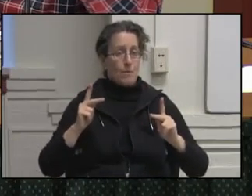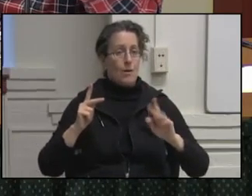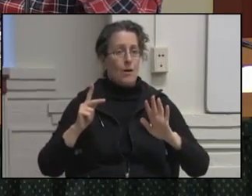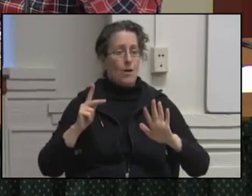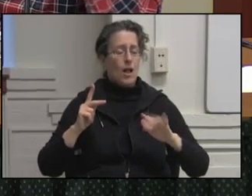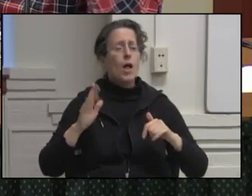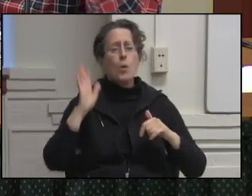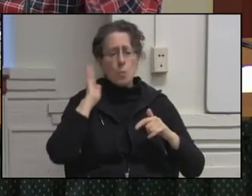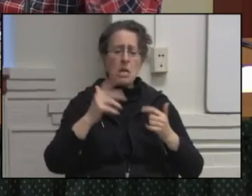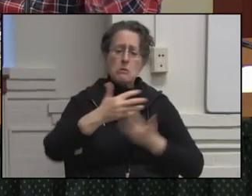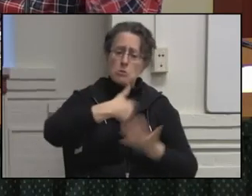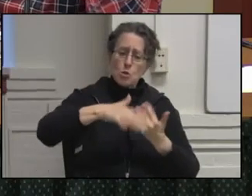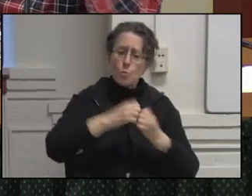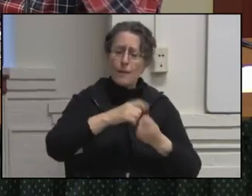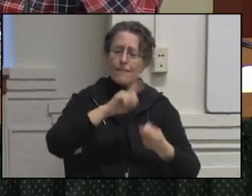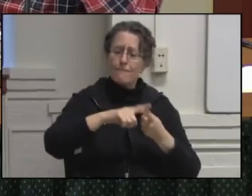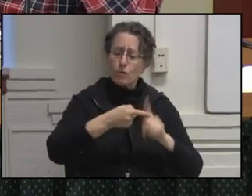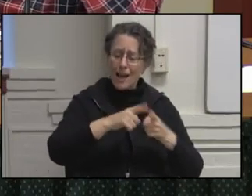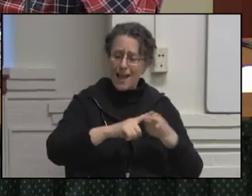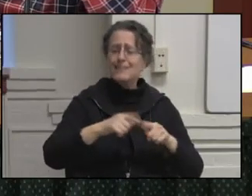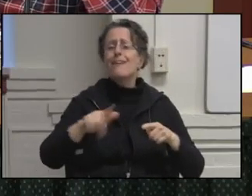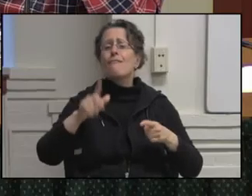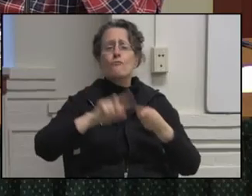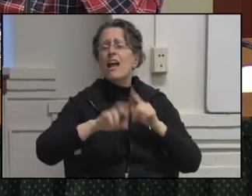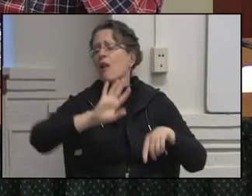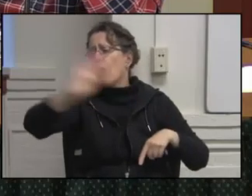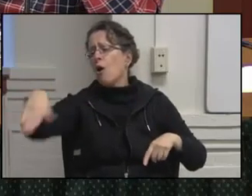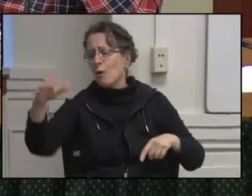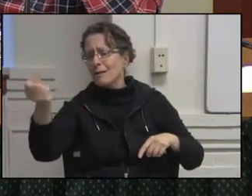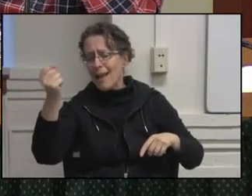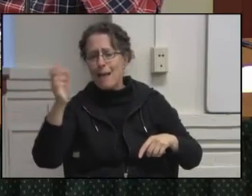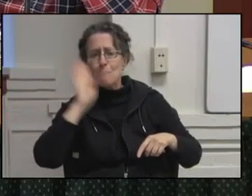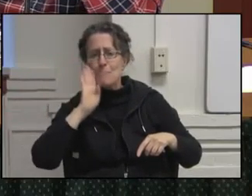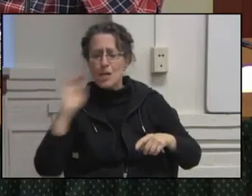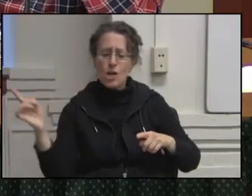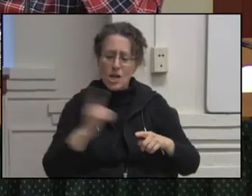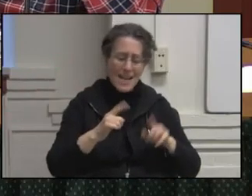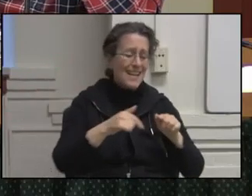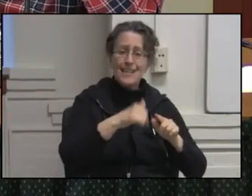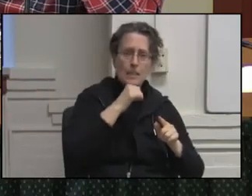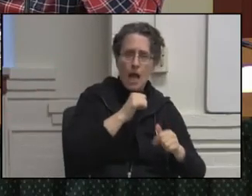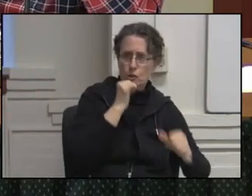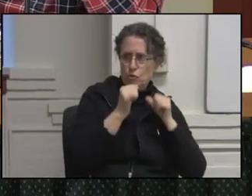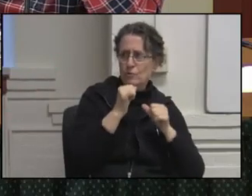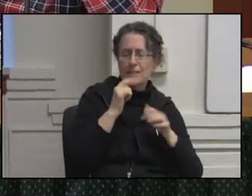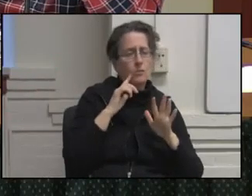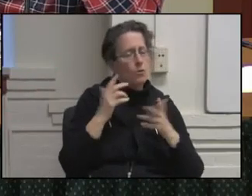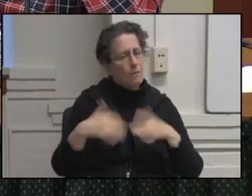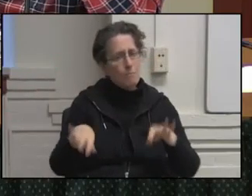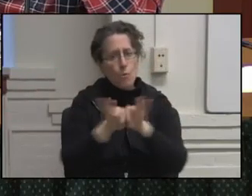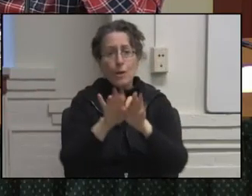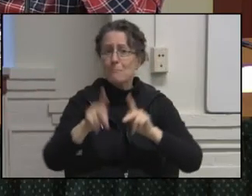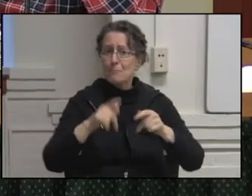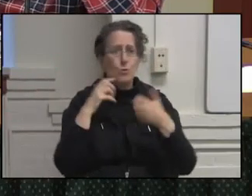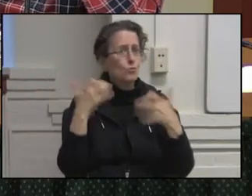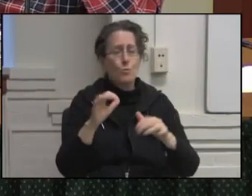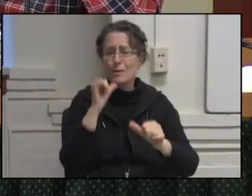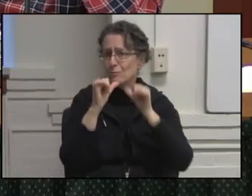go and get a beer, and they also need to feel welcome as well. So I just kind of wanted to make sure that there are options for people that don't want to drink